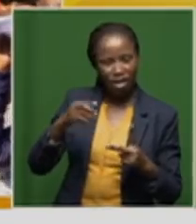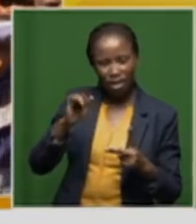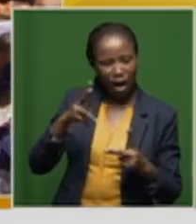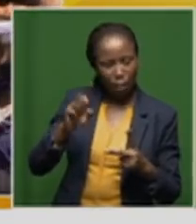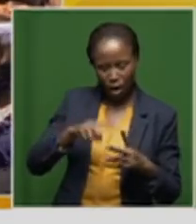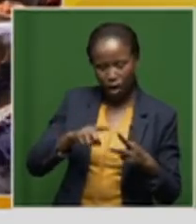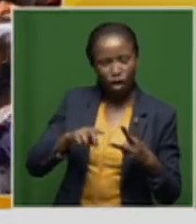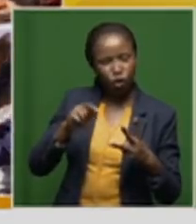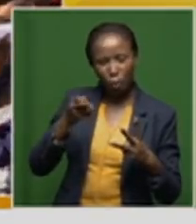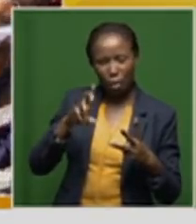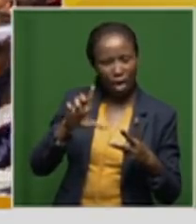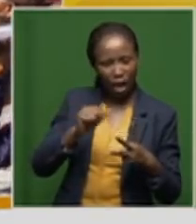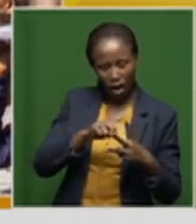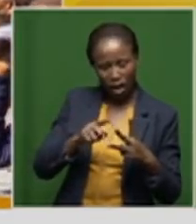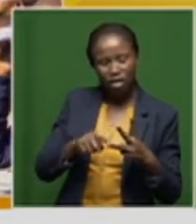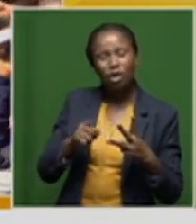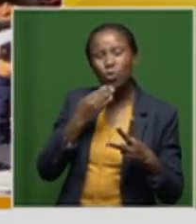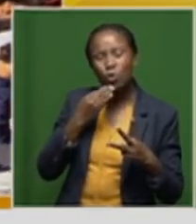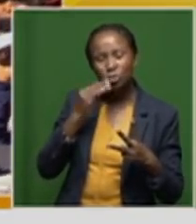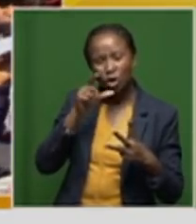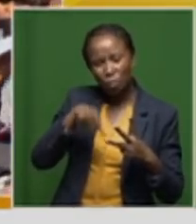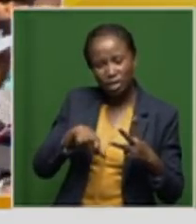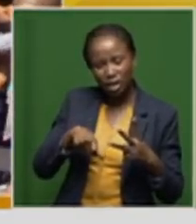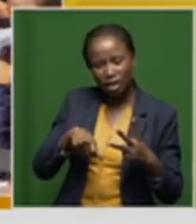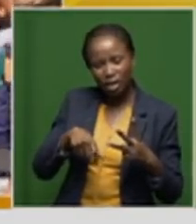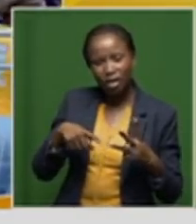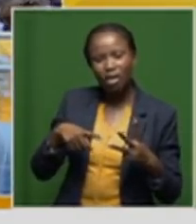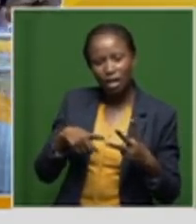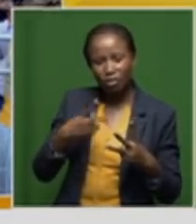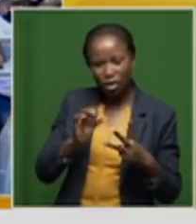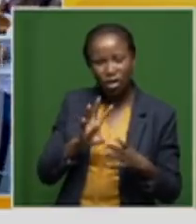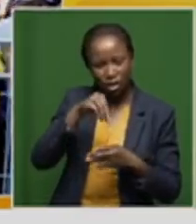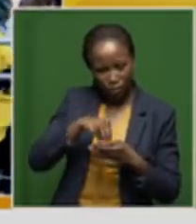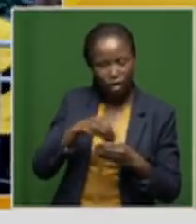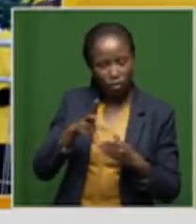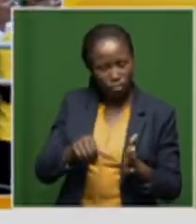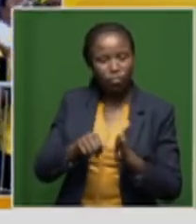Hlakanipho Ntombela, who's the first spokesperson of the ANC, espouse in the dominant politics